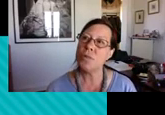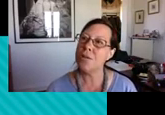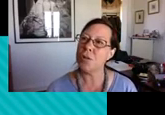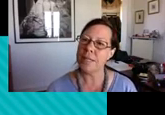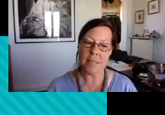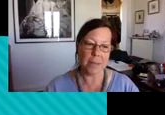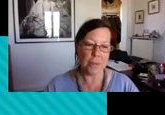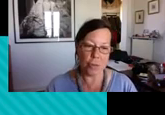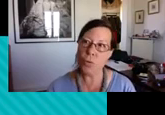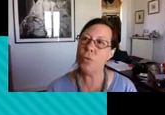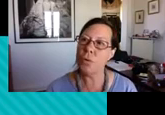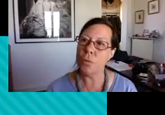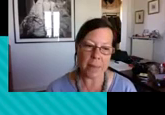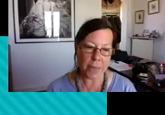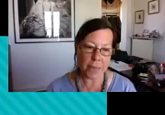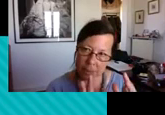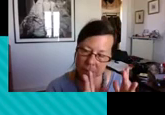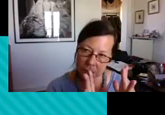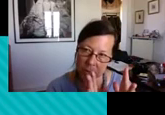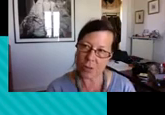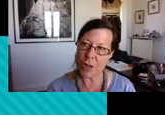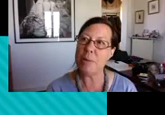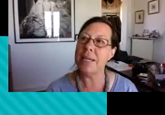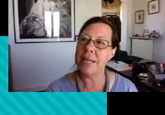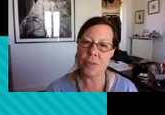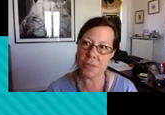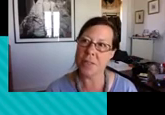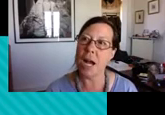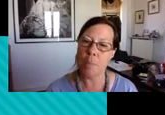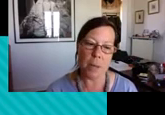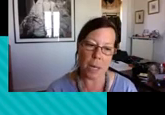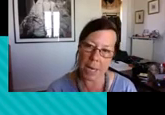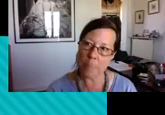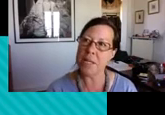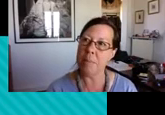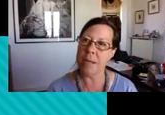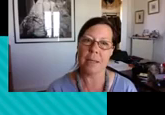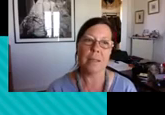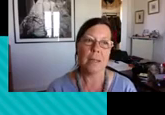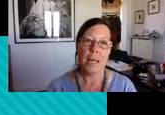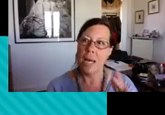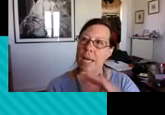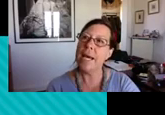those countries that do the right things from the very beginning to stop an epidemic,